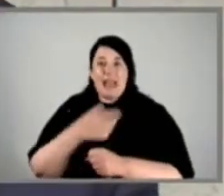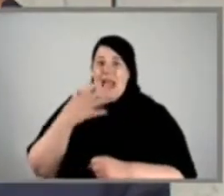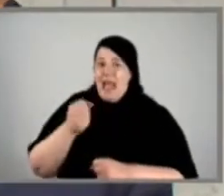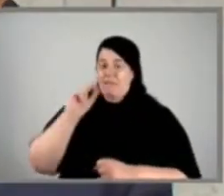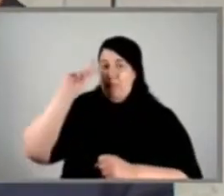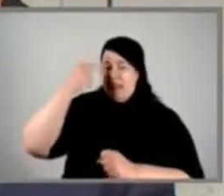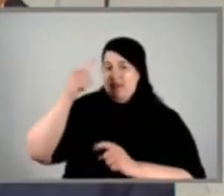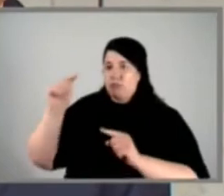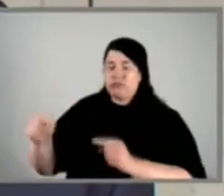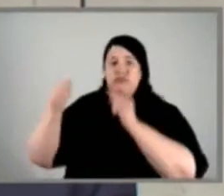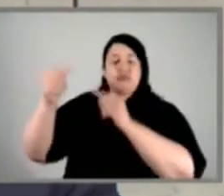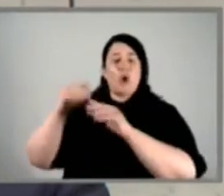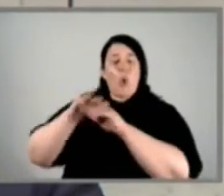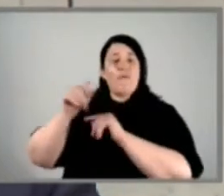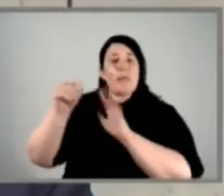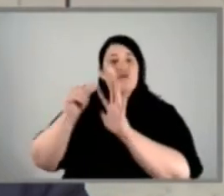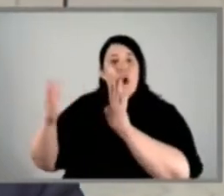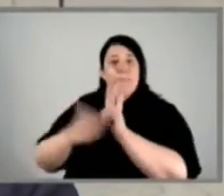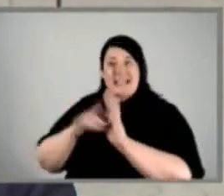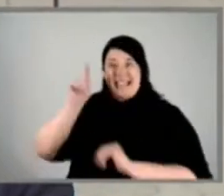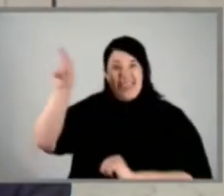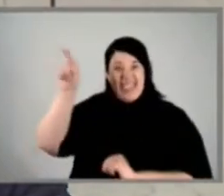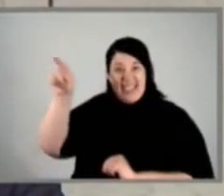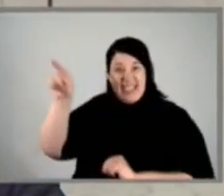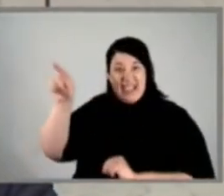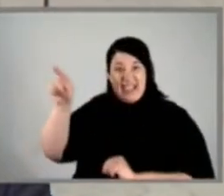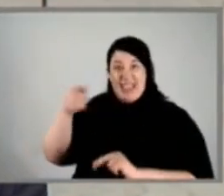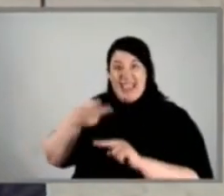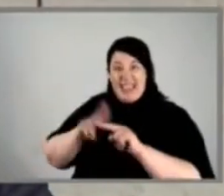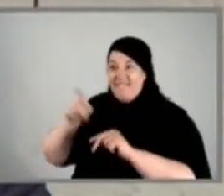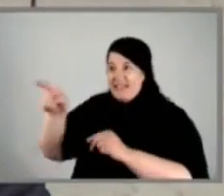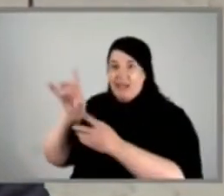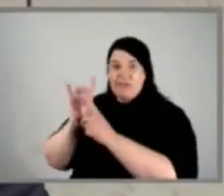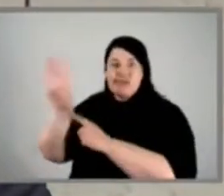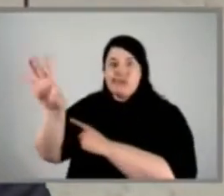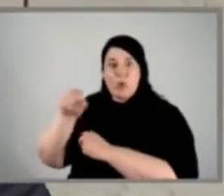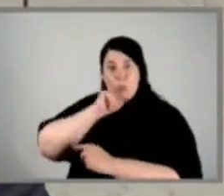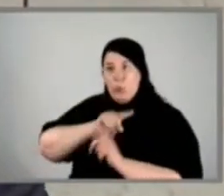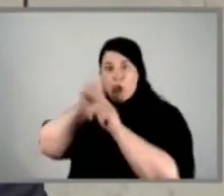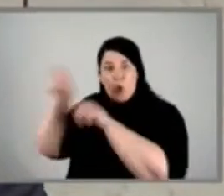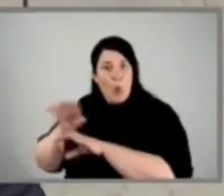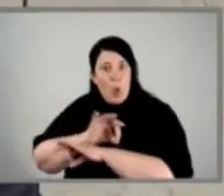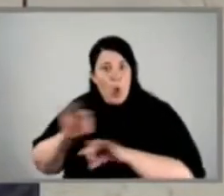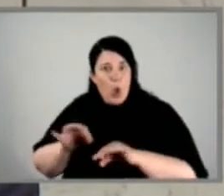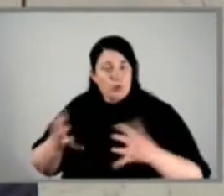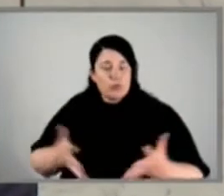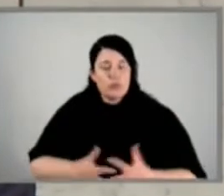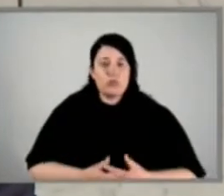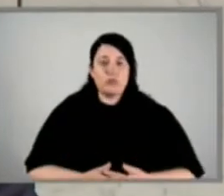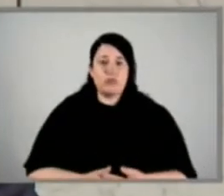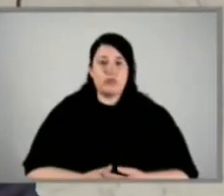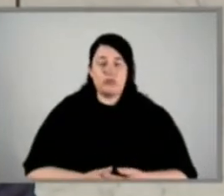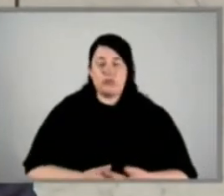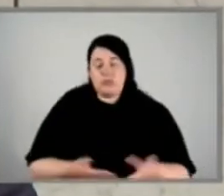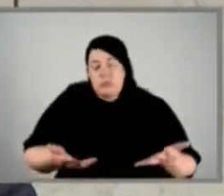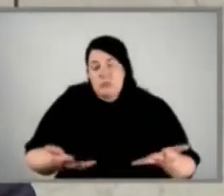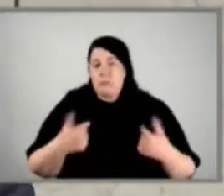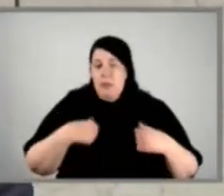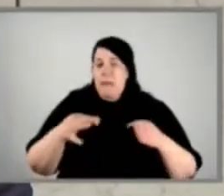Minister. If he is ousted, will you still go there? Well, I'm not going to speculate on those events, but it's my intention to be with Prime Minister